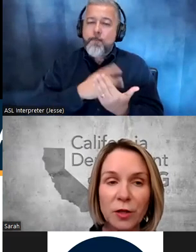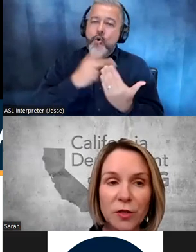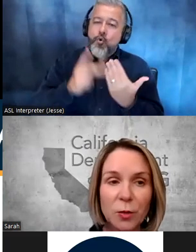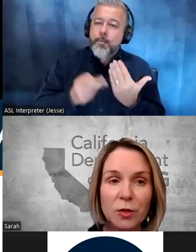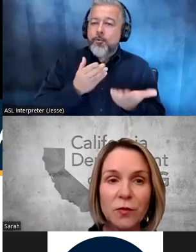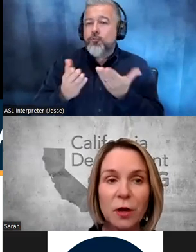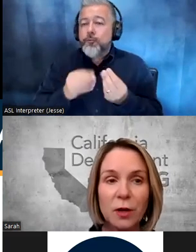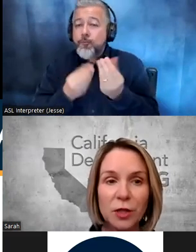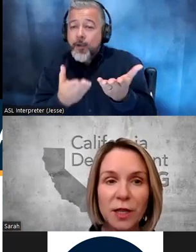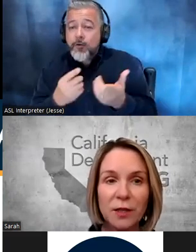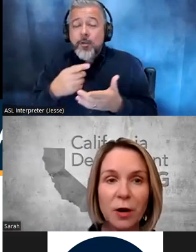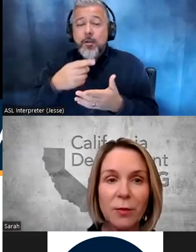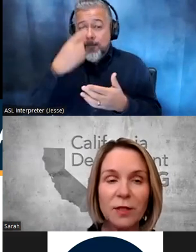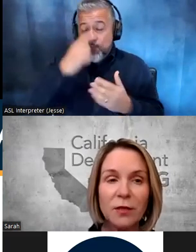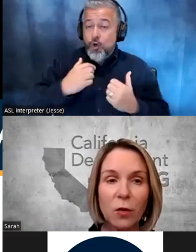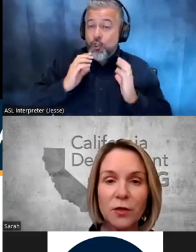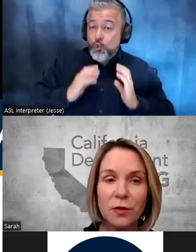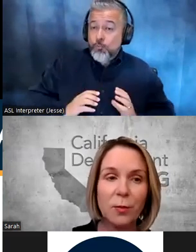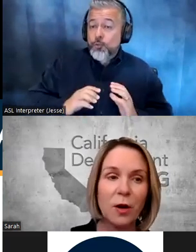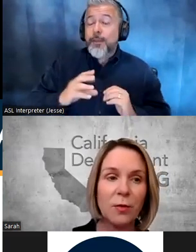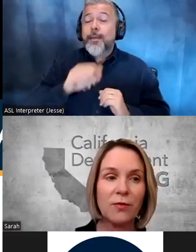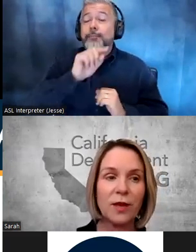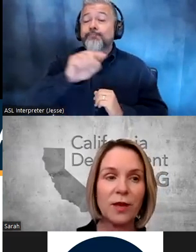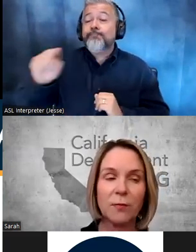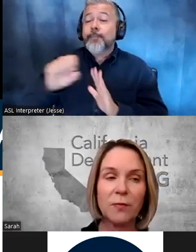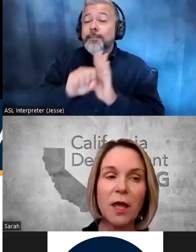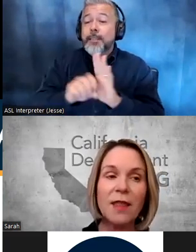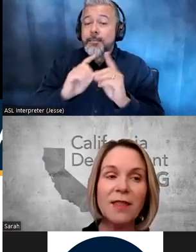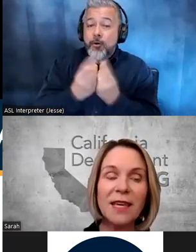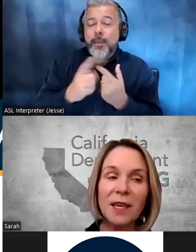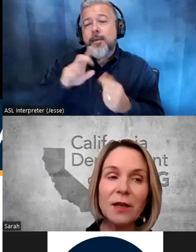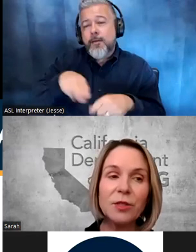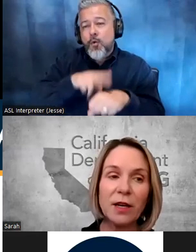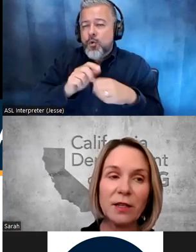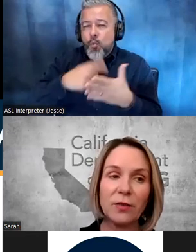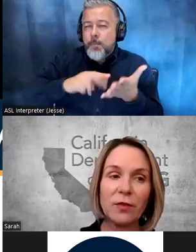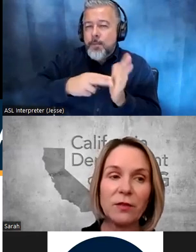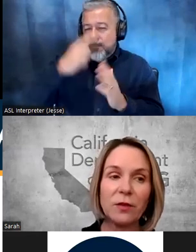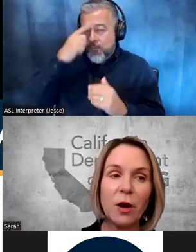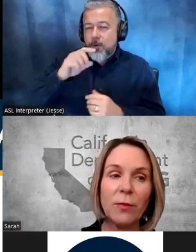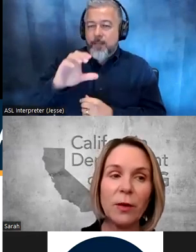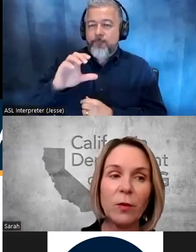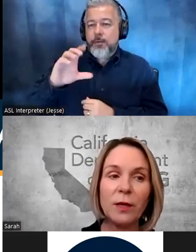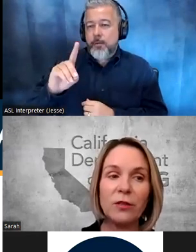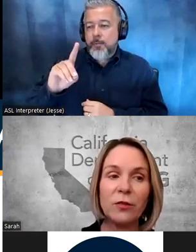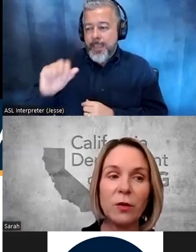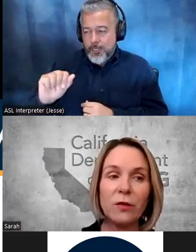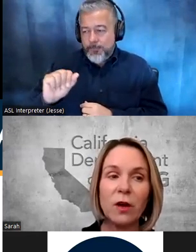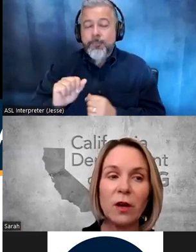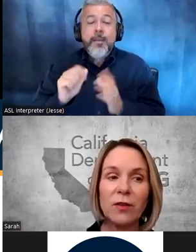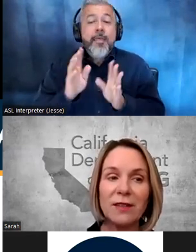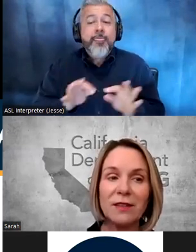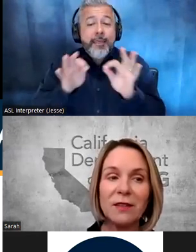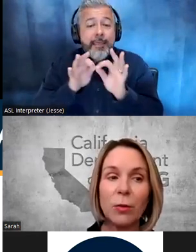for consumers, for other state departments, and of course, for the Department of Aging. The key objective of this department will be to focus